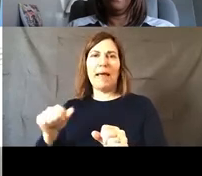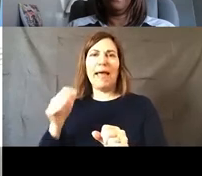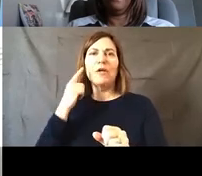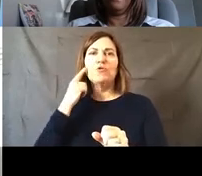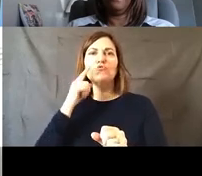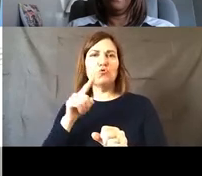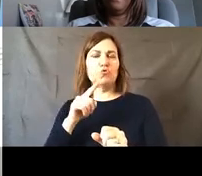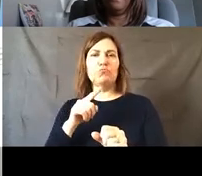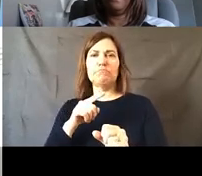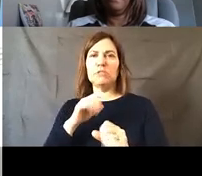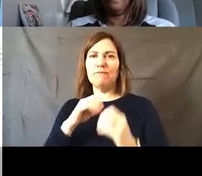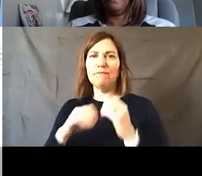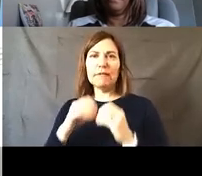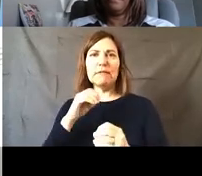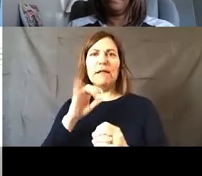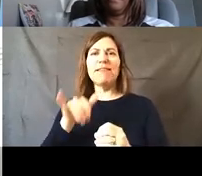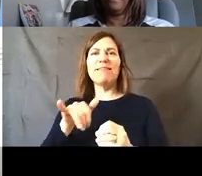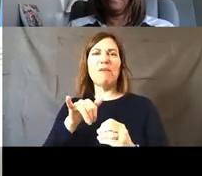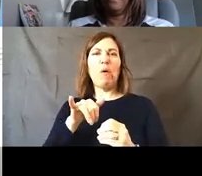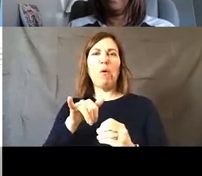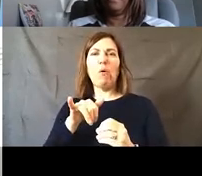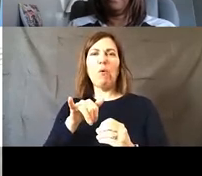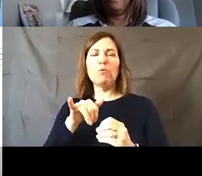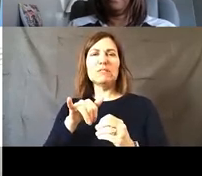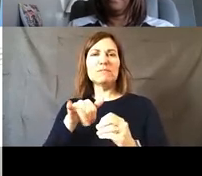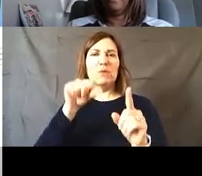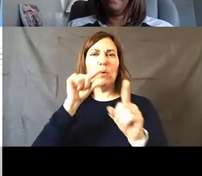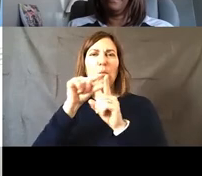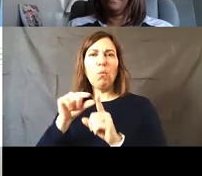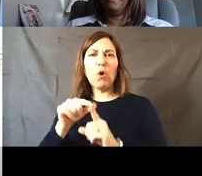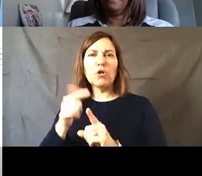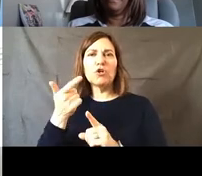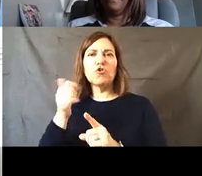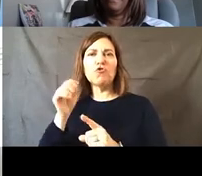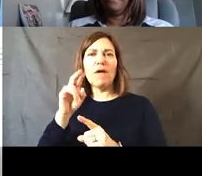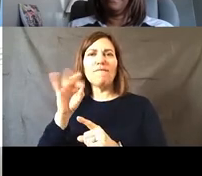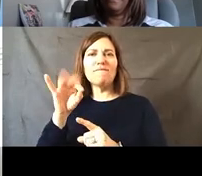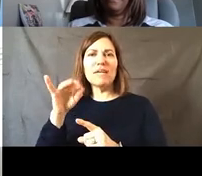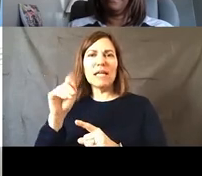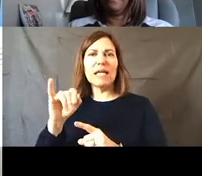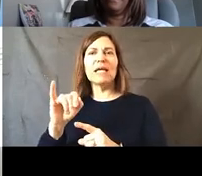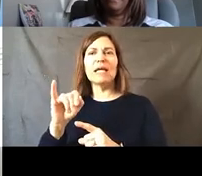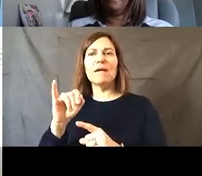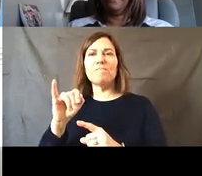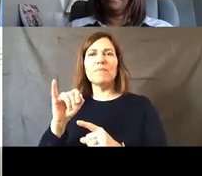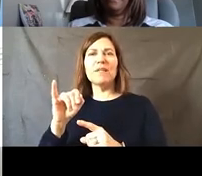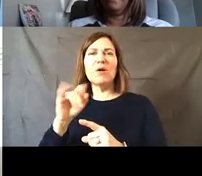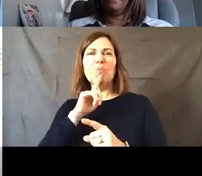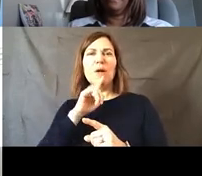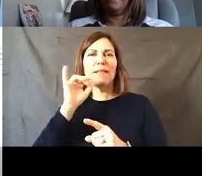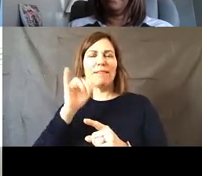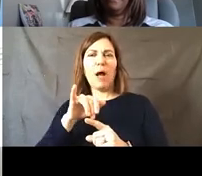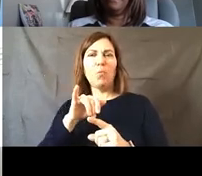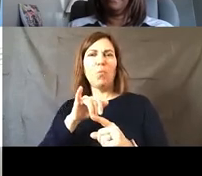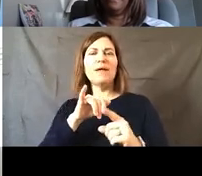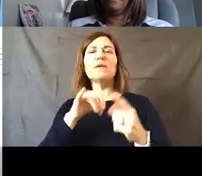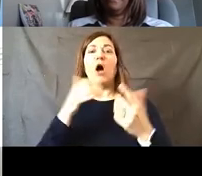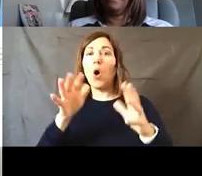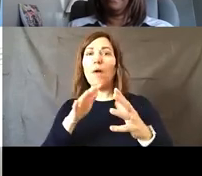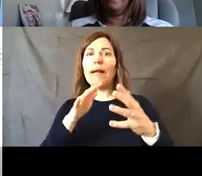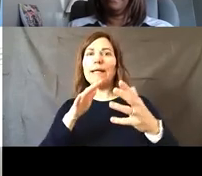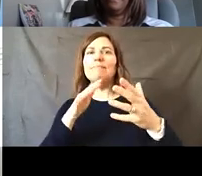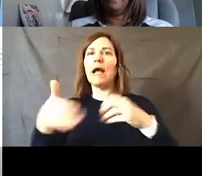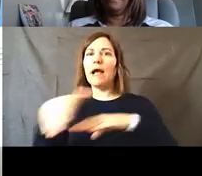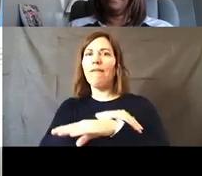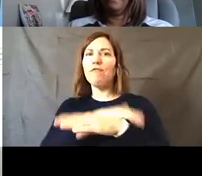has been removed just quickly. It was painted over to get it off the building.